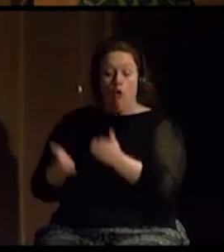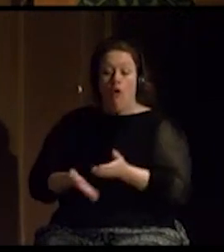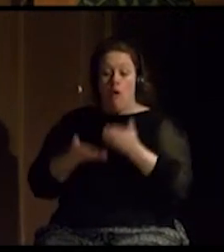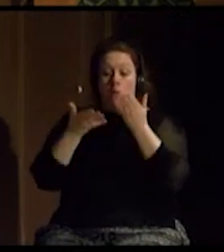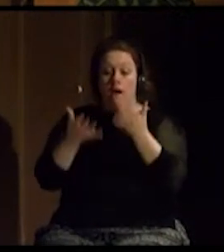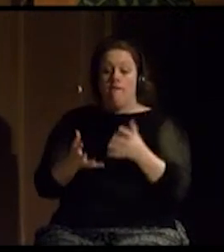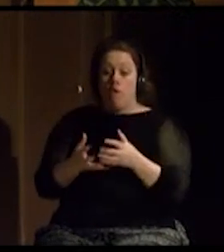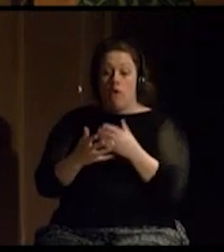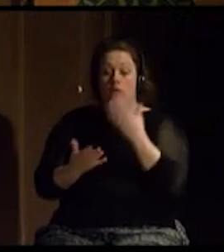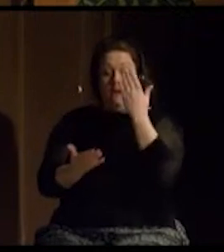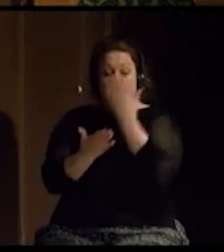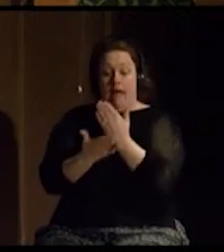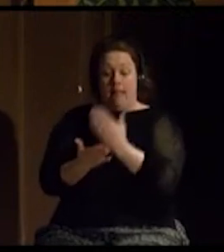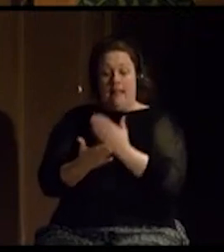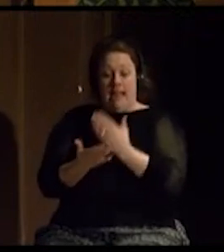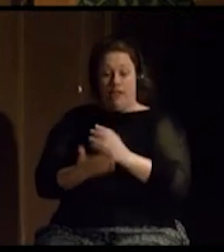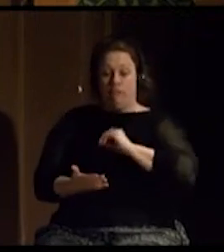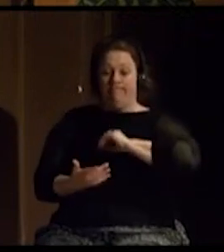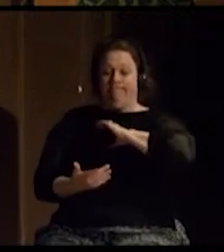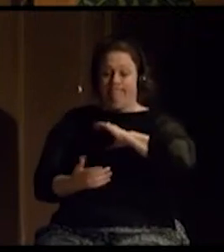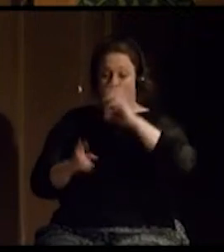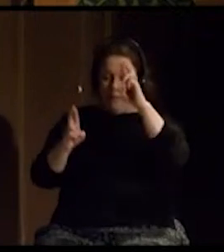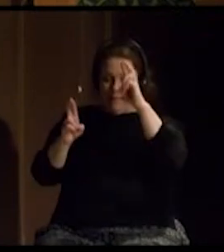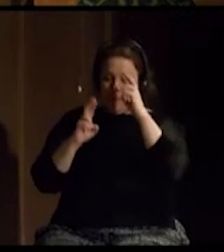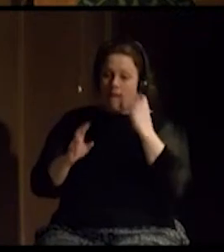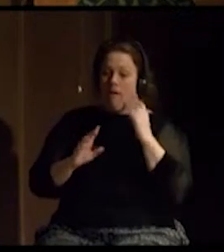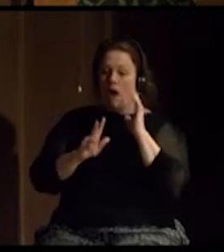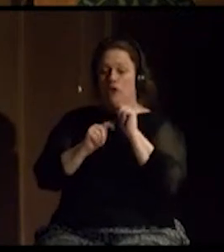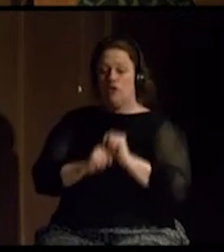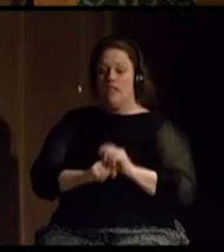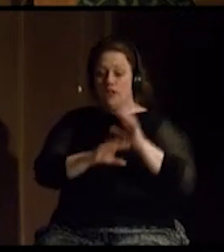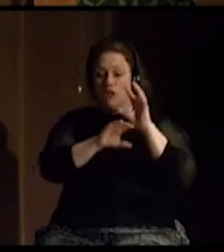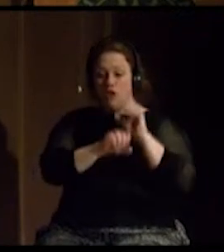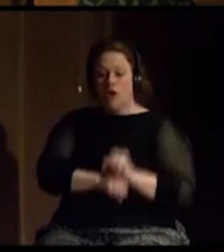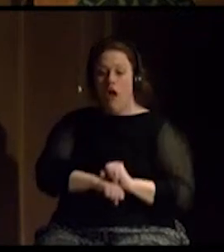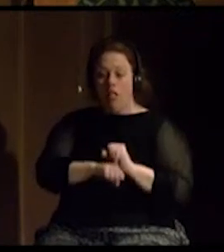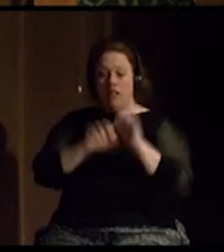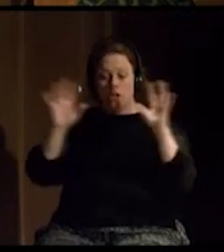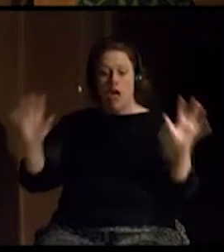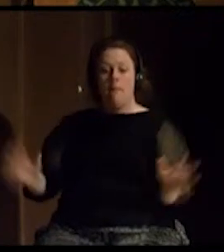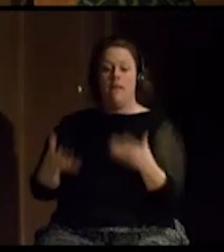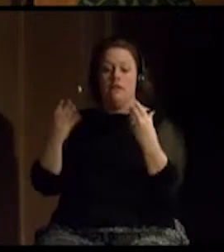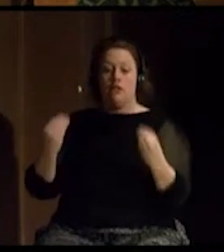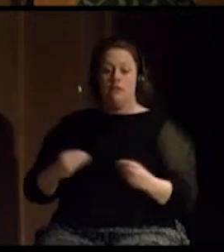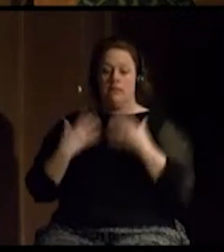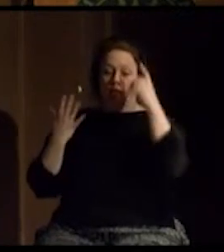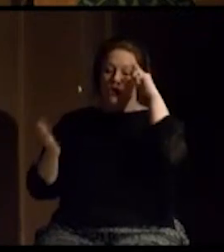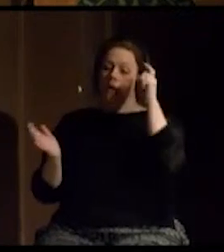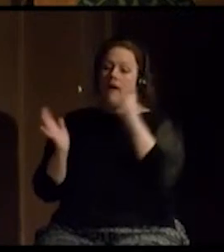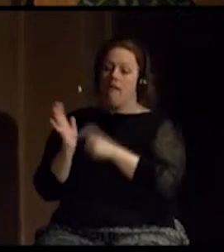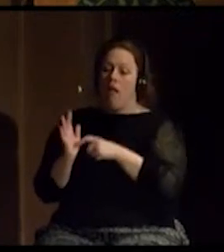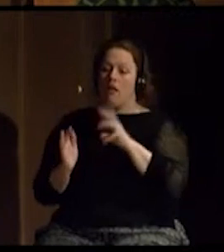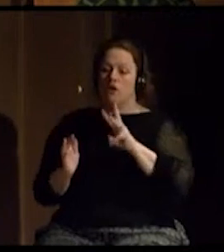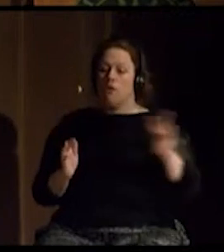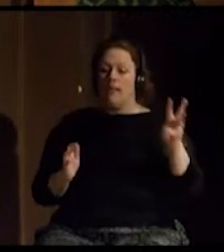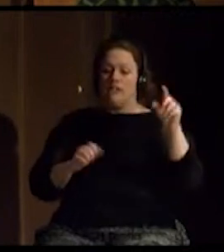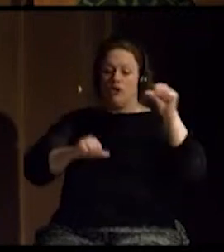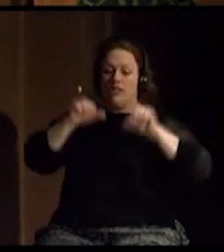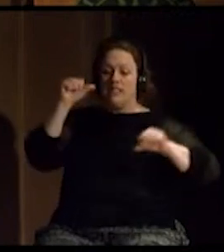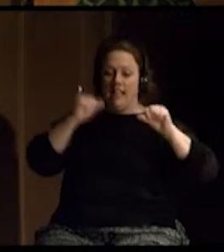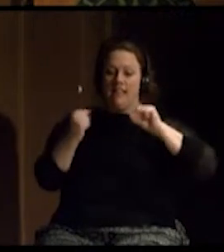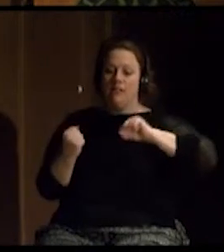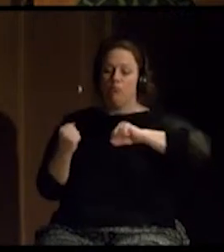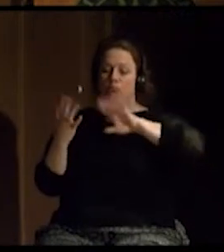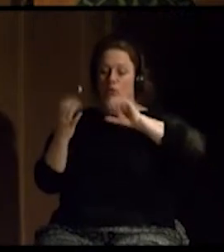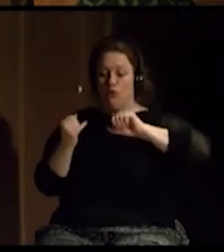Western science approaches do value our ancestral teachings. If we weave together Western science with traditional ancestral knowledge, we become